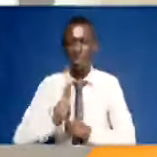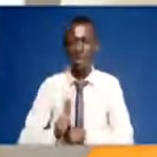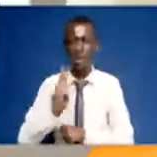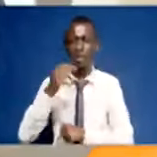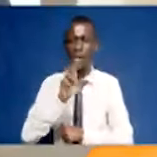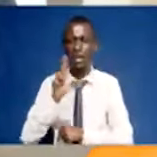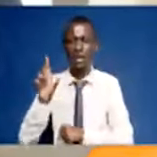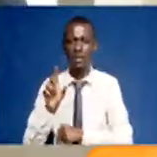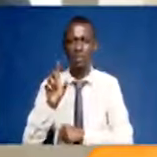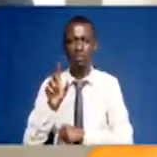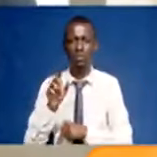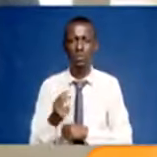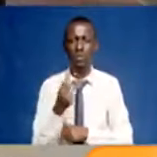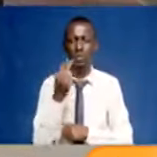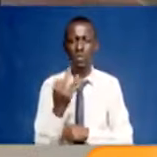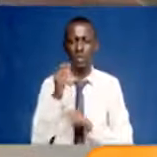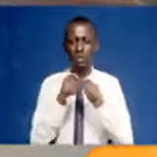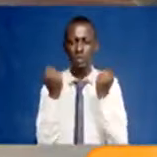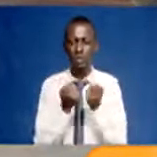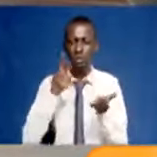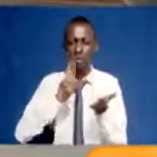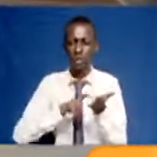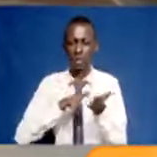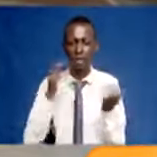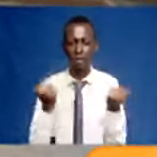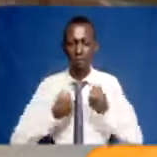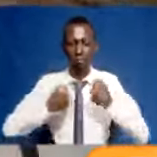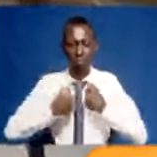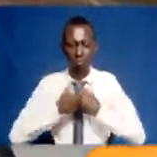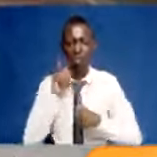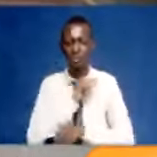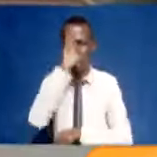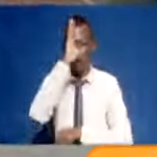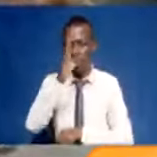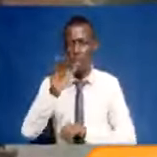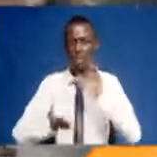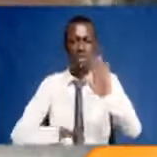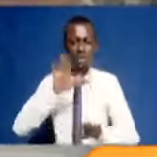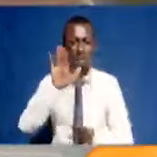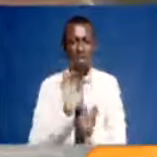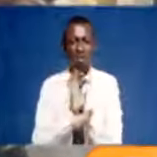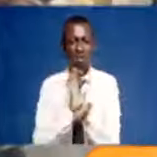tournament that concludes on Sunday at the Nyayo National Stadium.